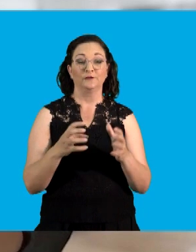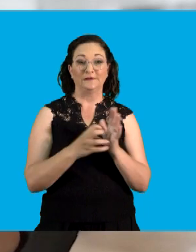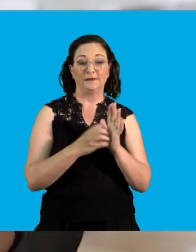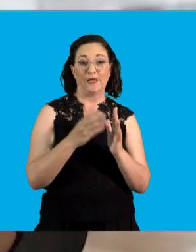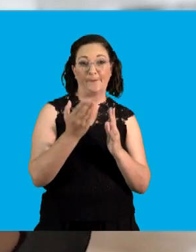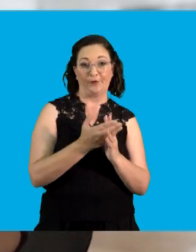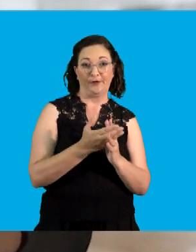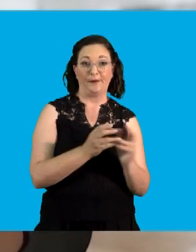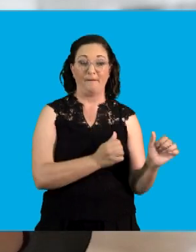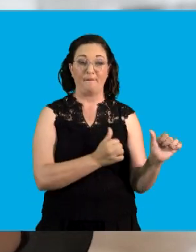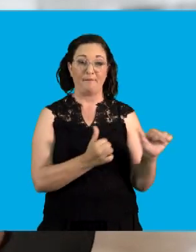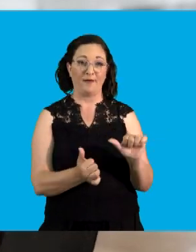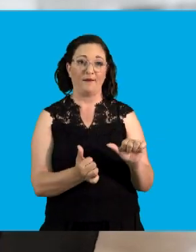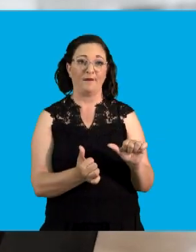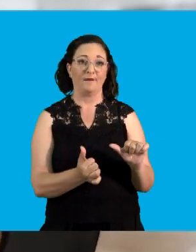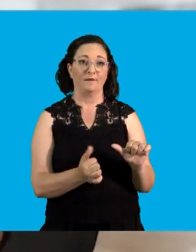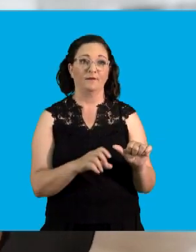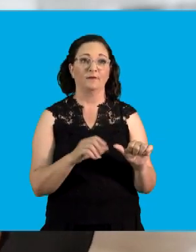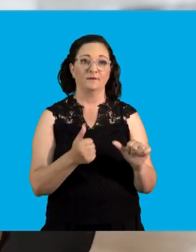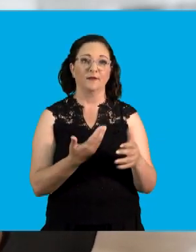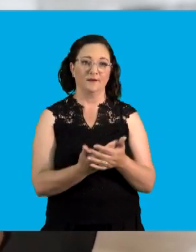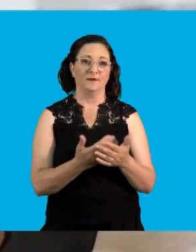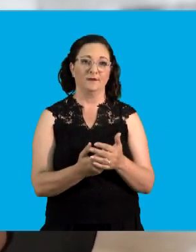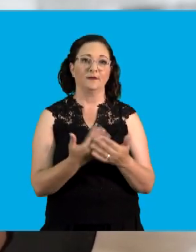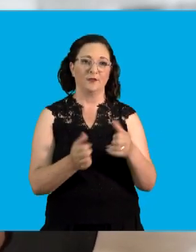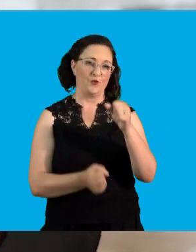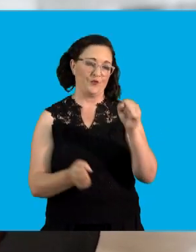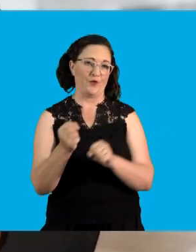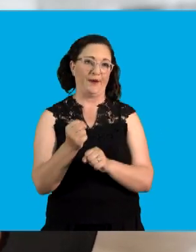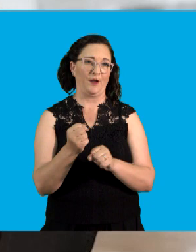again, and then when we come back, we're going to wrap up